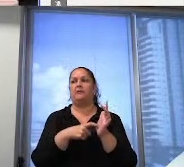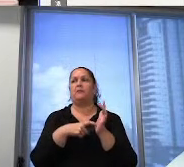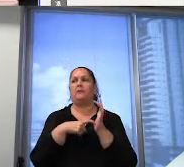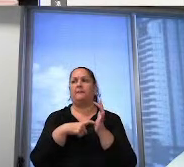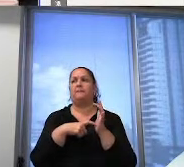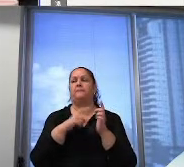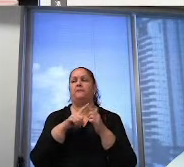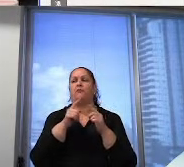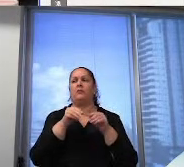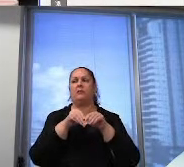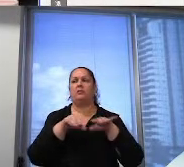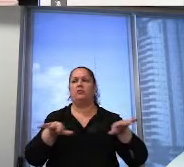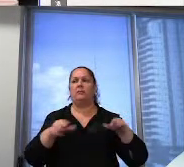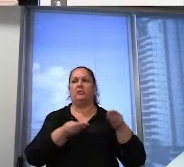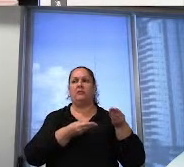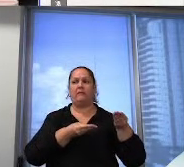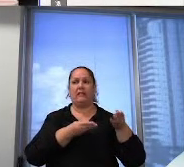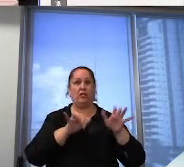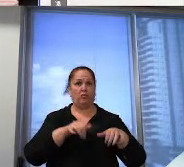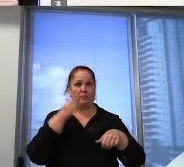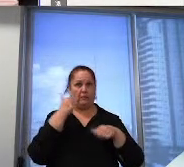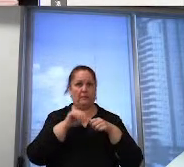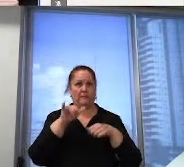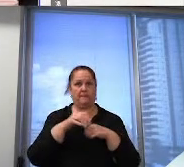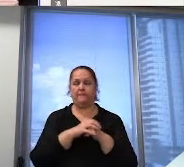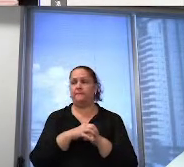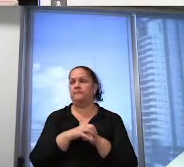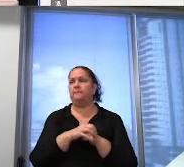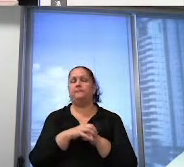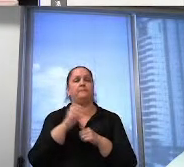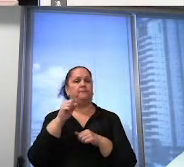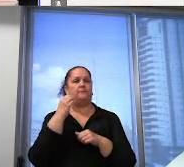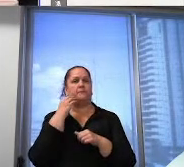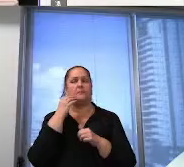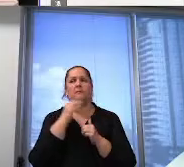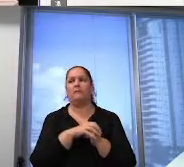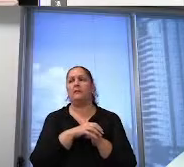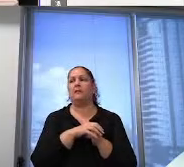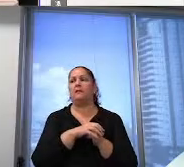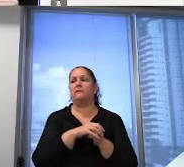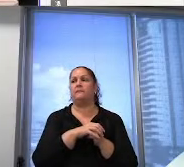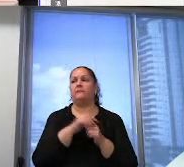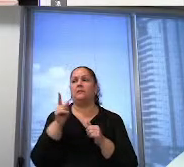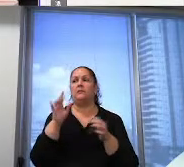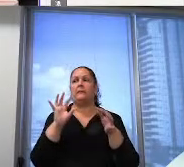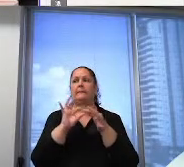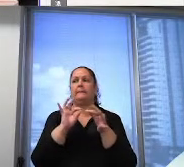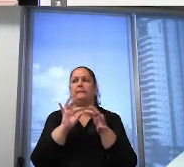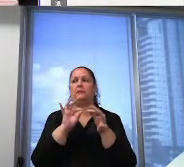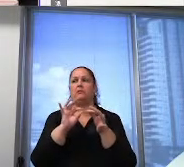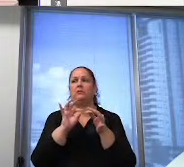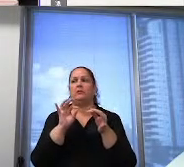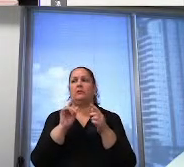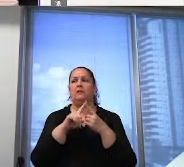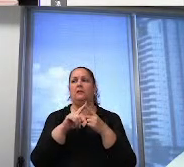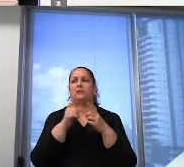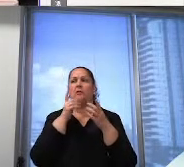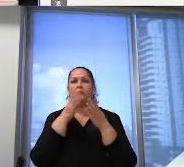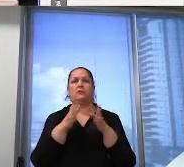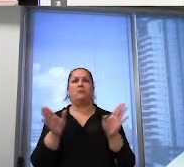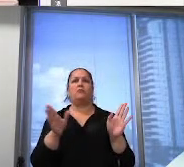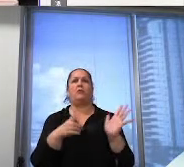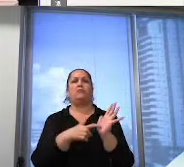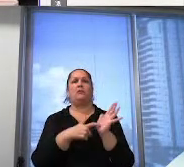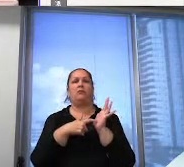Energy Bureau requirements on distribution feeders. Do you remember that? Yes, I do. And you mentioned that there